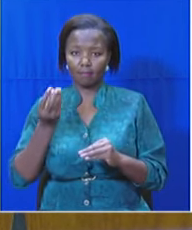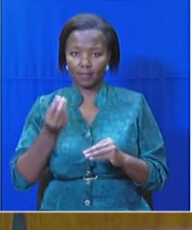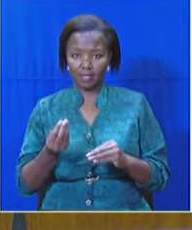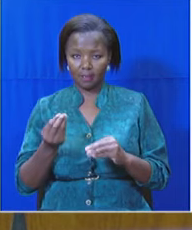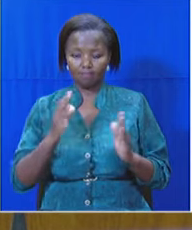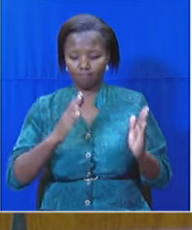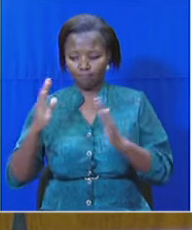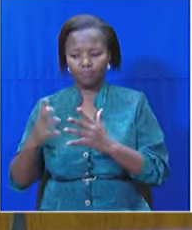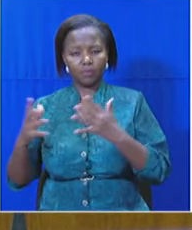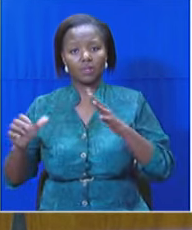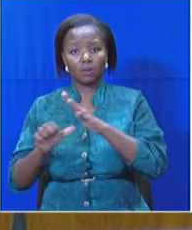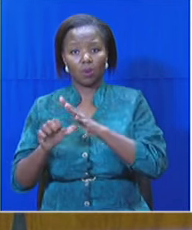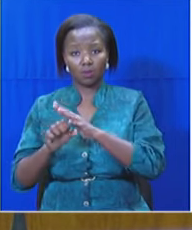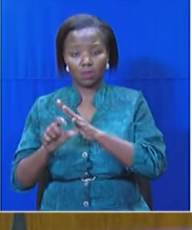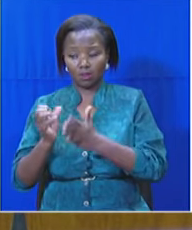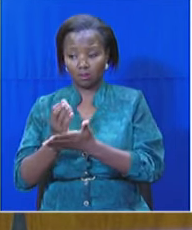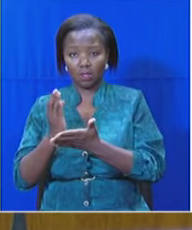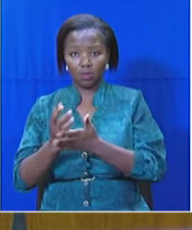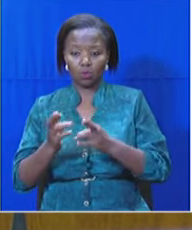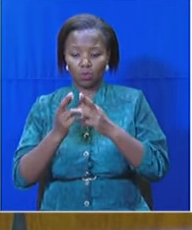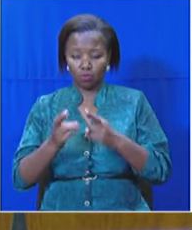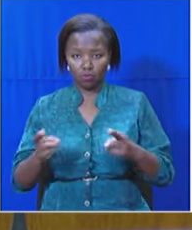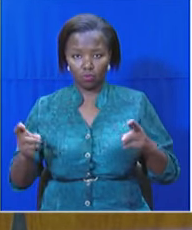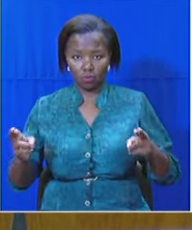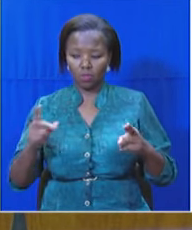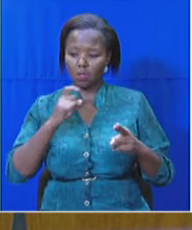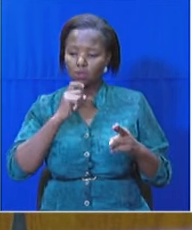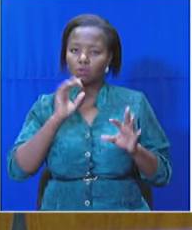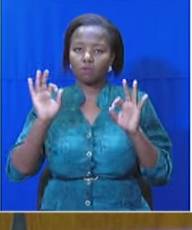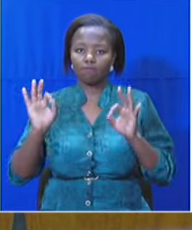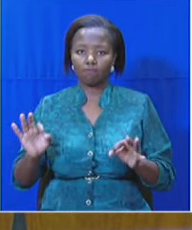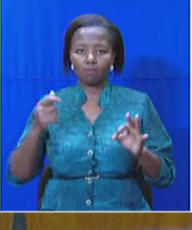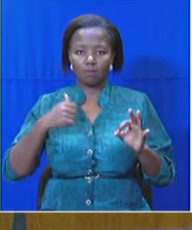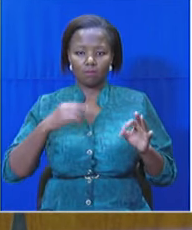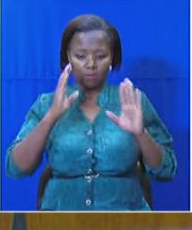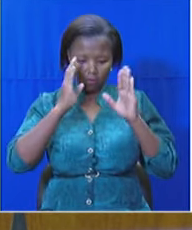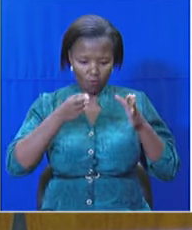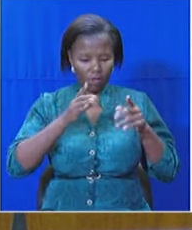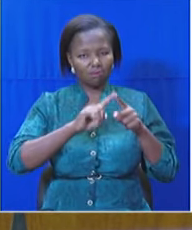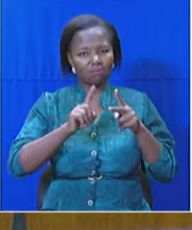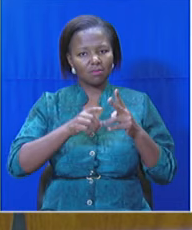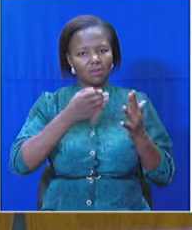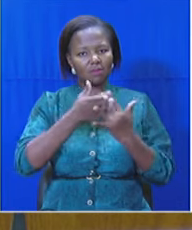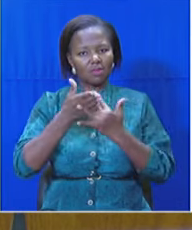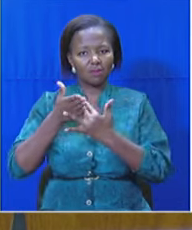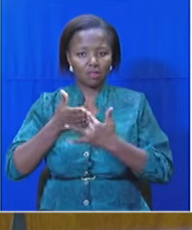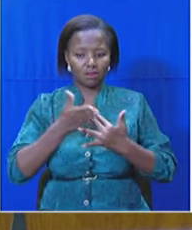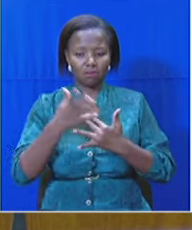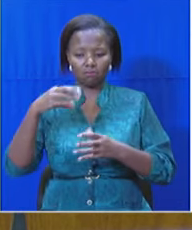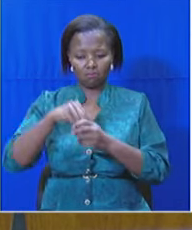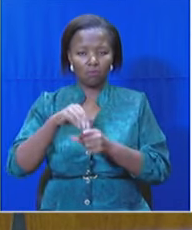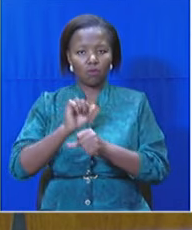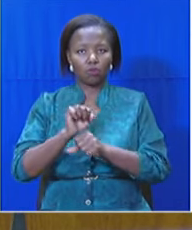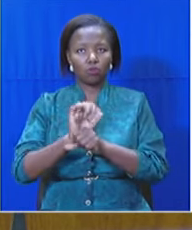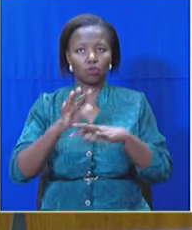ensuring that resources are better utilized through focused intervention that can contribute to significant job